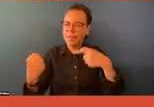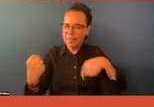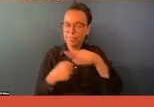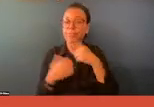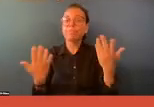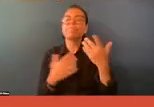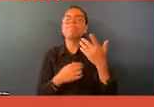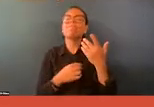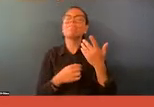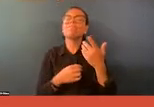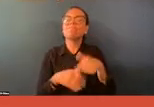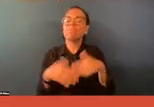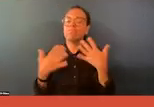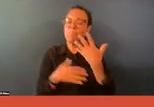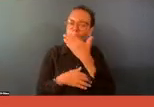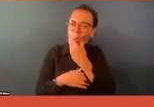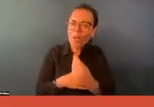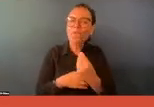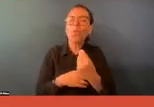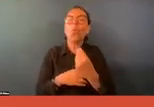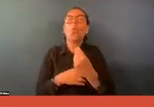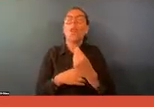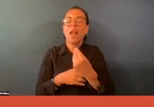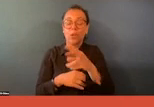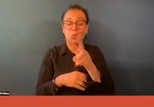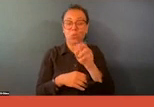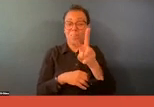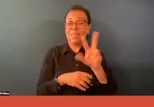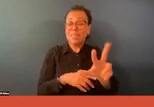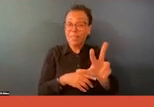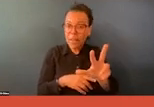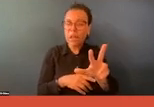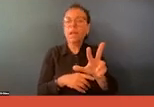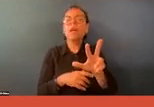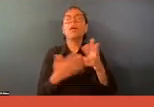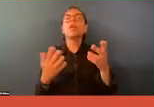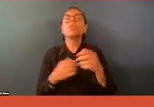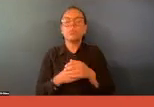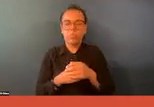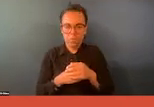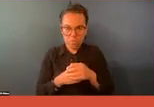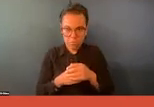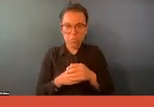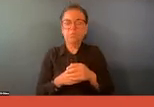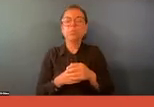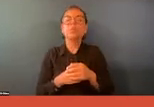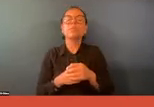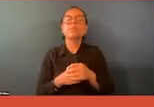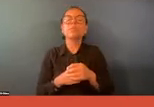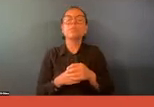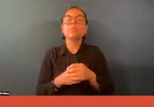part of a fantastic global conference, Women Deliver 2023, taking place in Kigali,